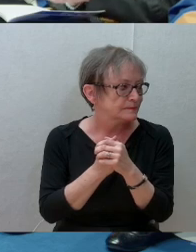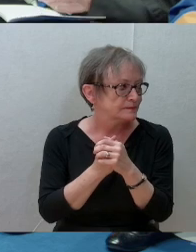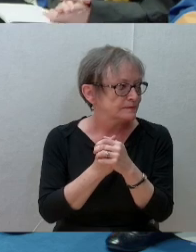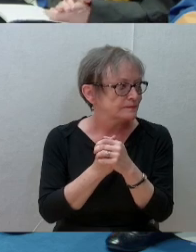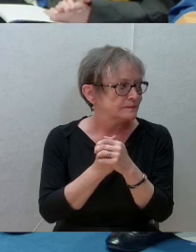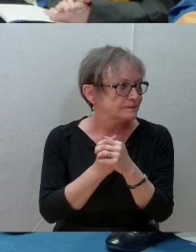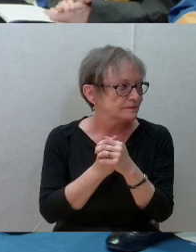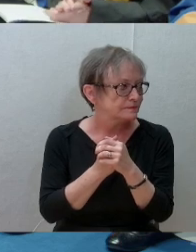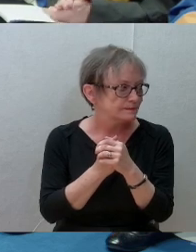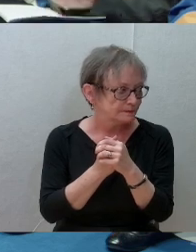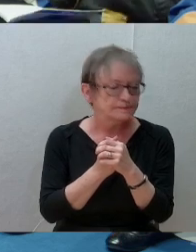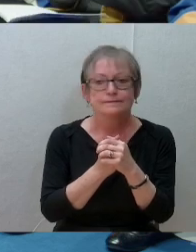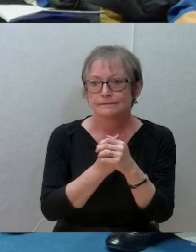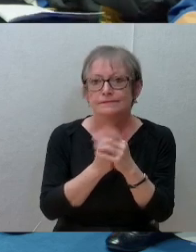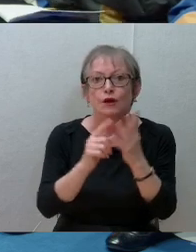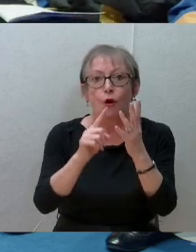Olivia Waddle.